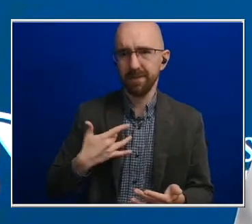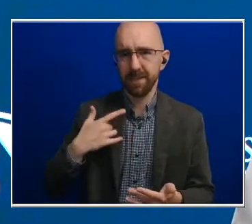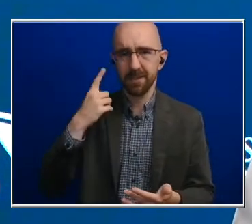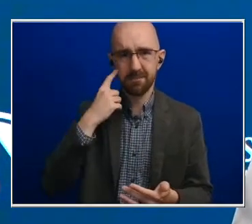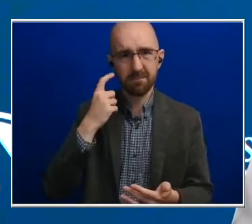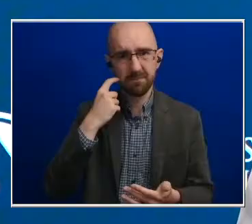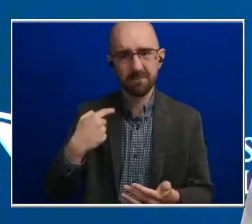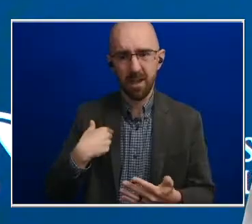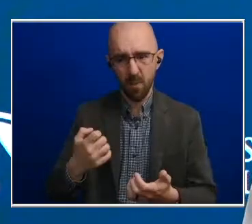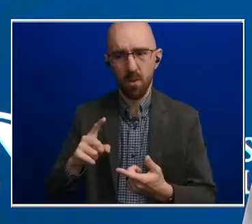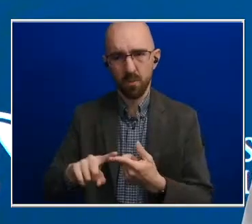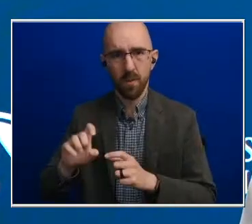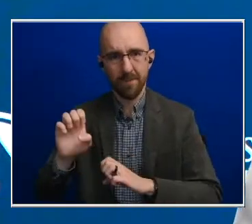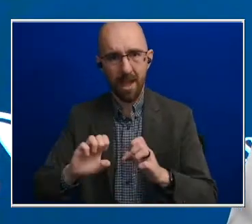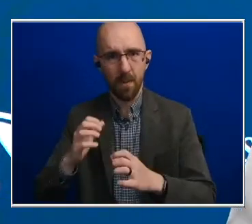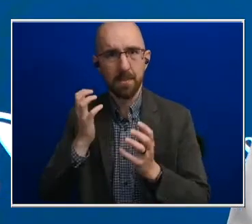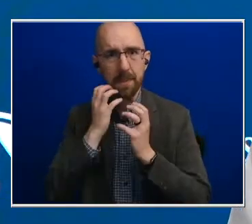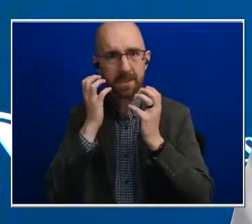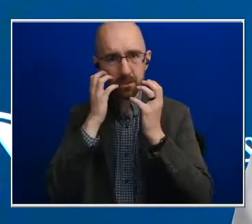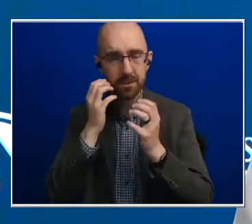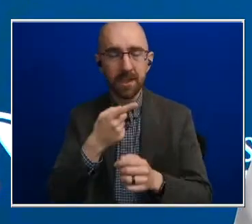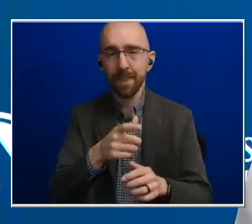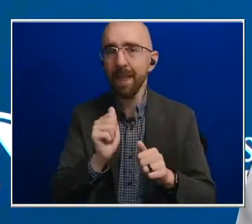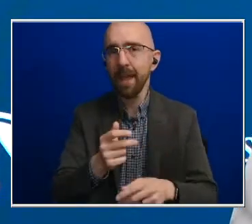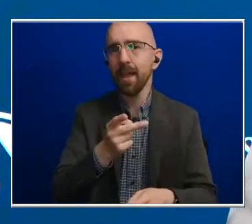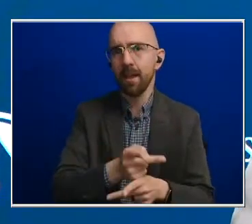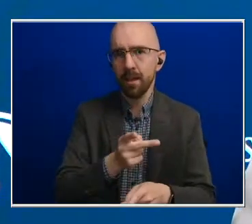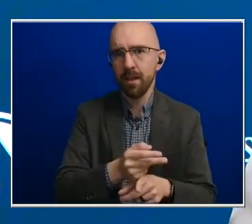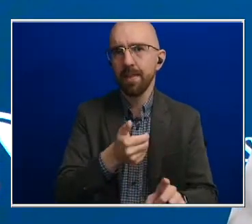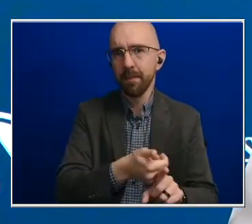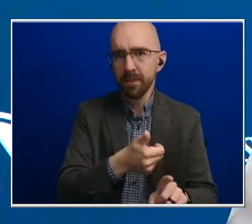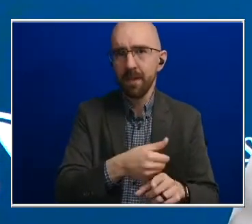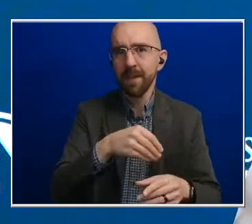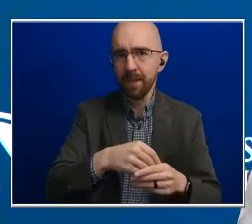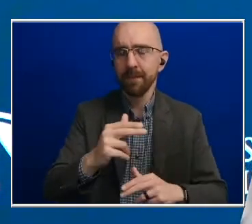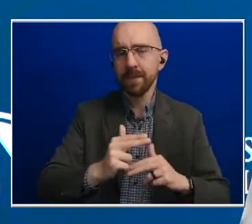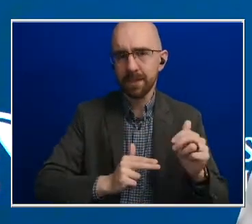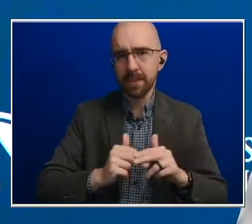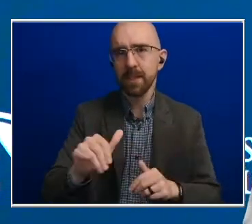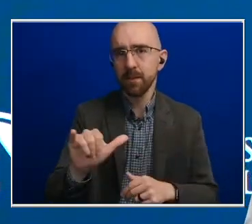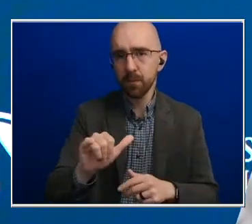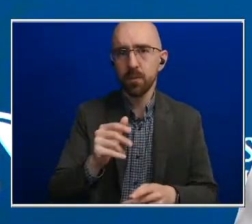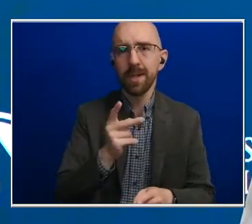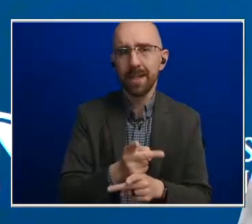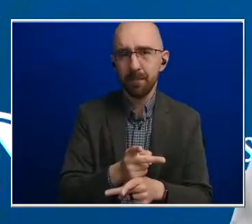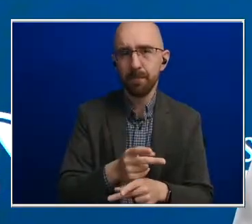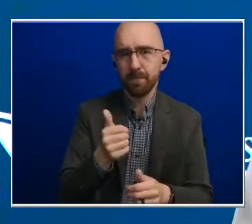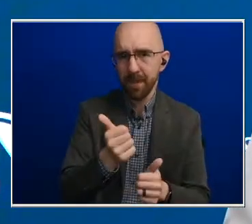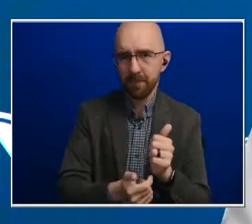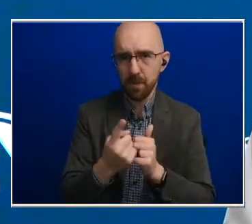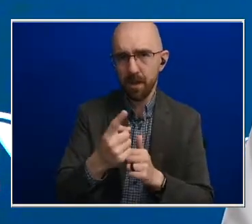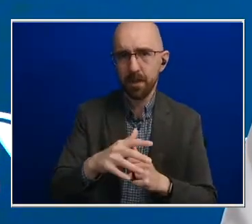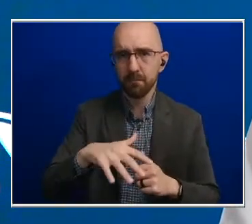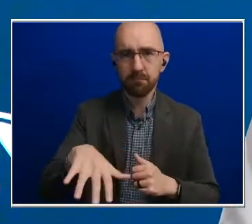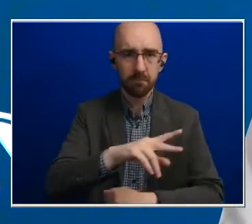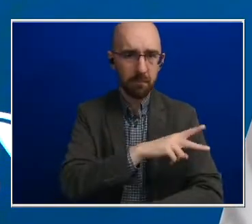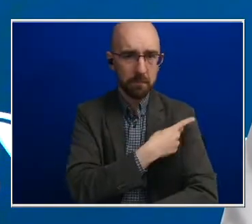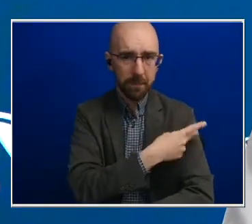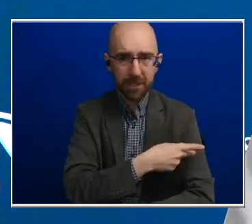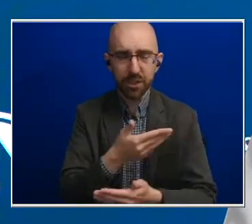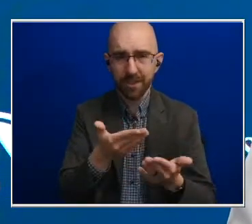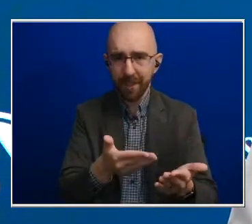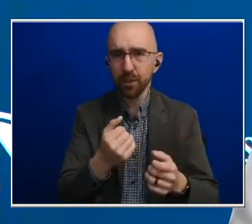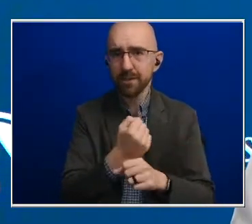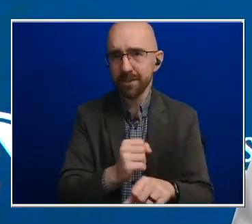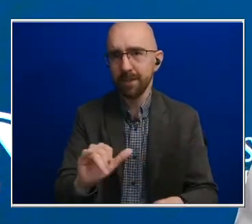That way they can take the precautions within their facility to keep everybody else, the patients around them, safe as well.